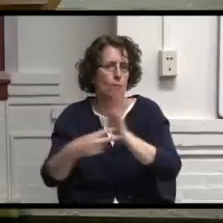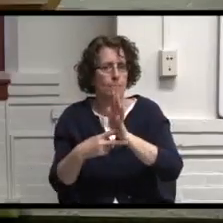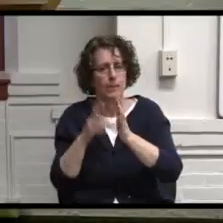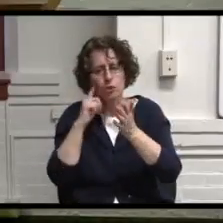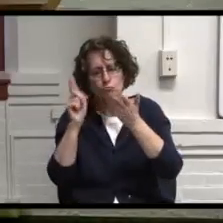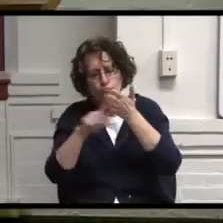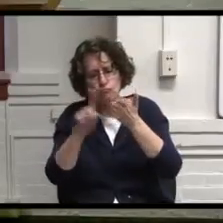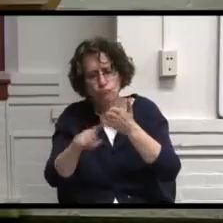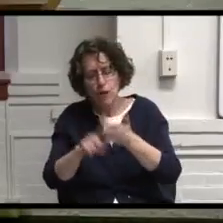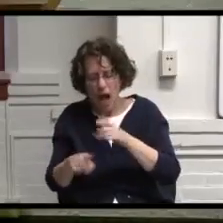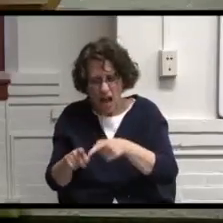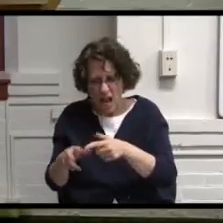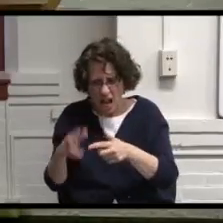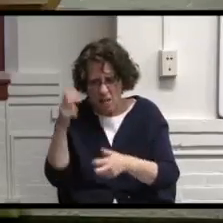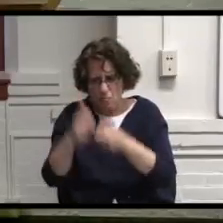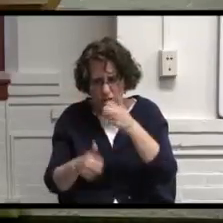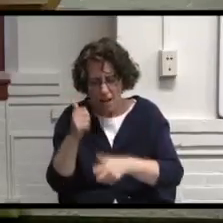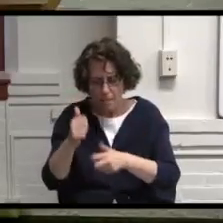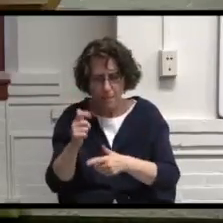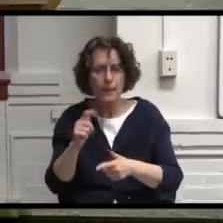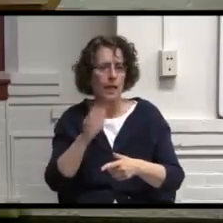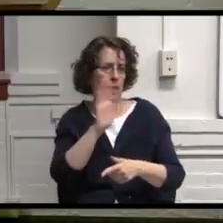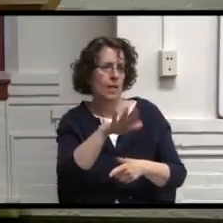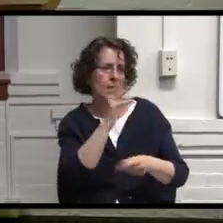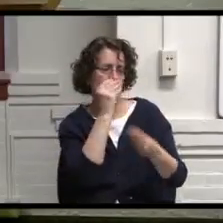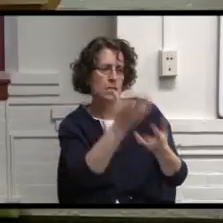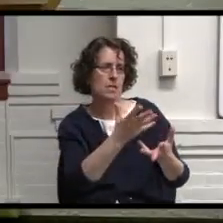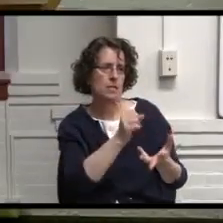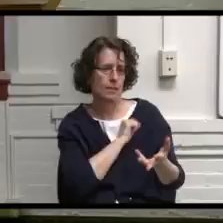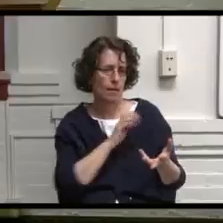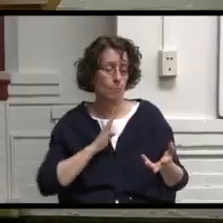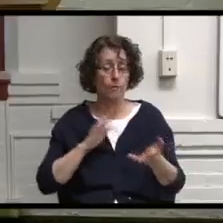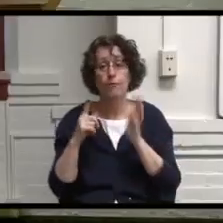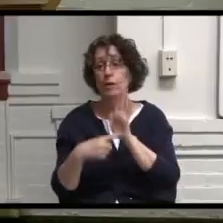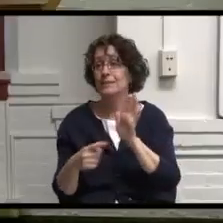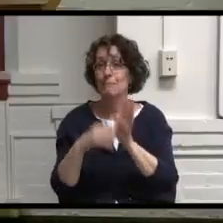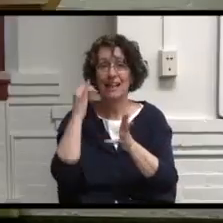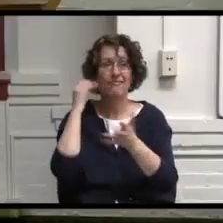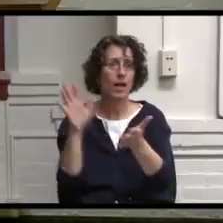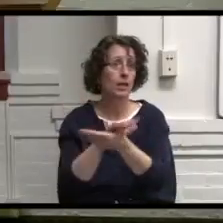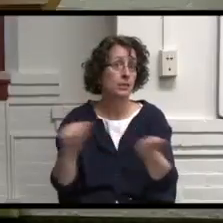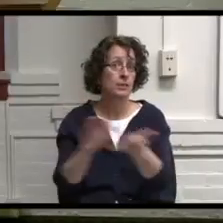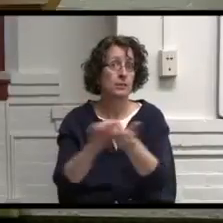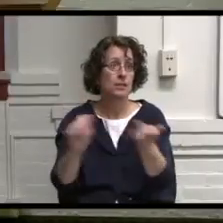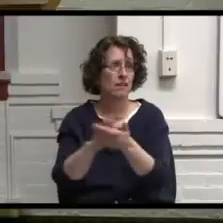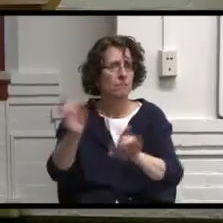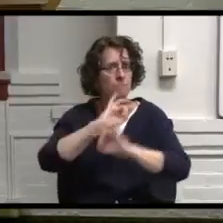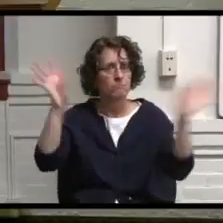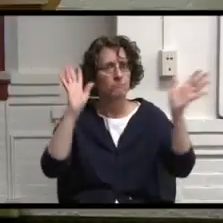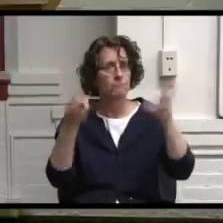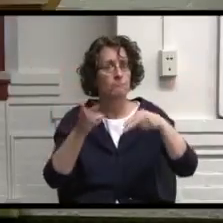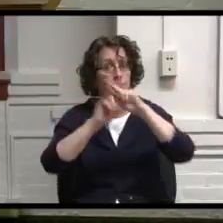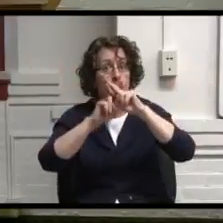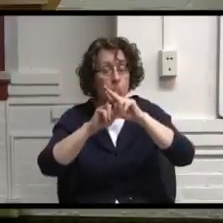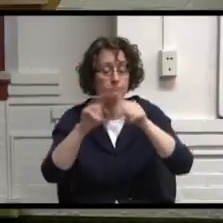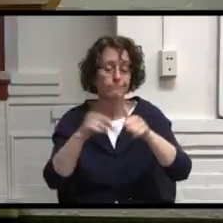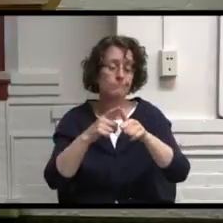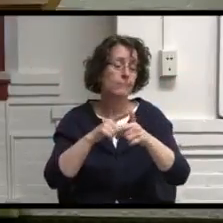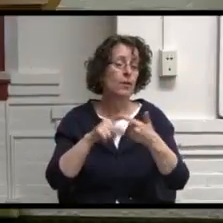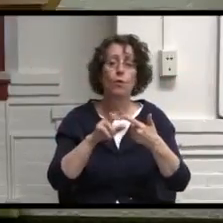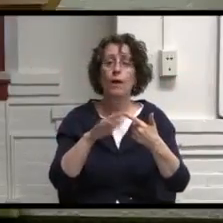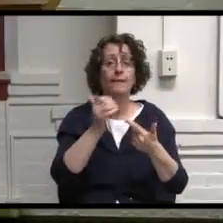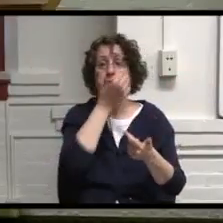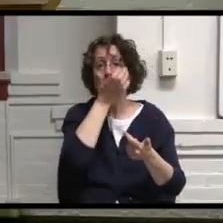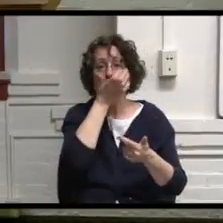If there's a marked increase in vandalism, if the upkeep of the cemeteries, if the grass